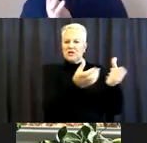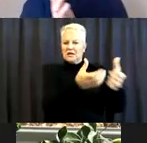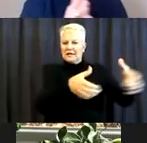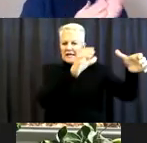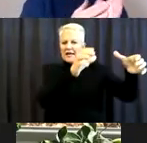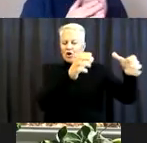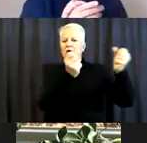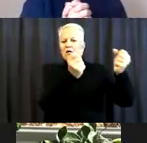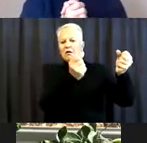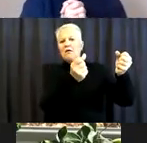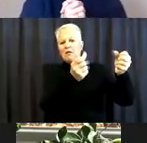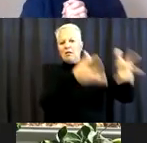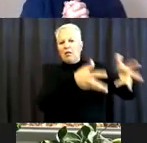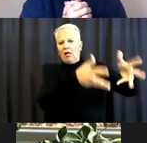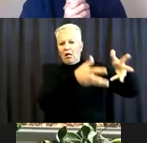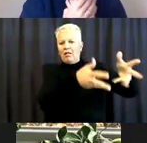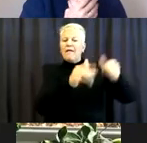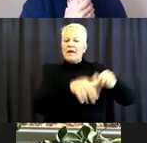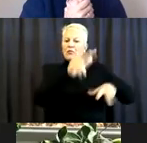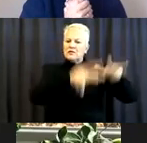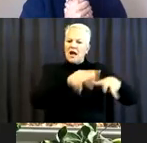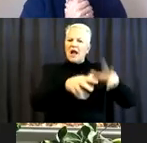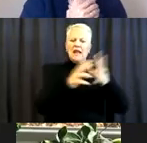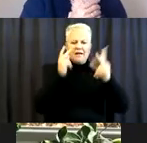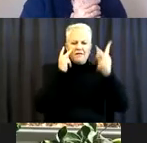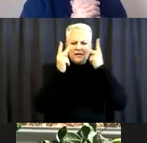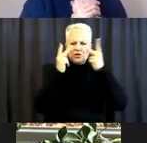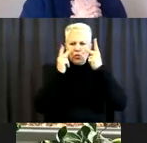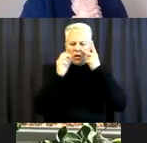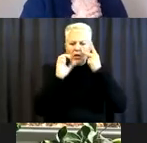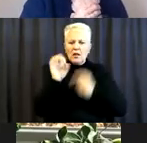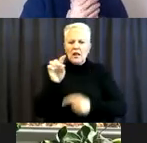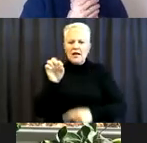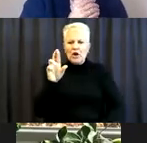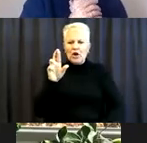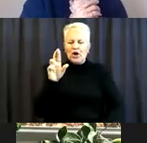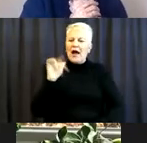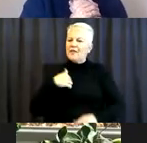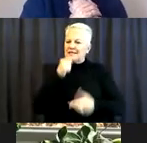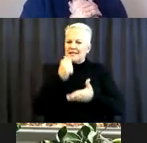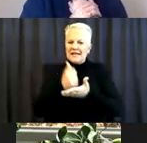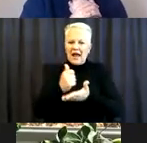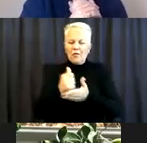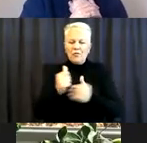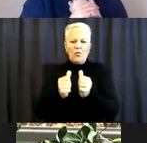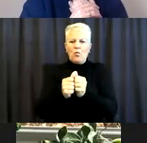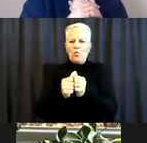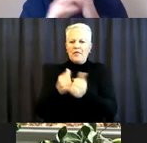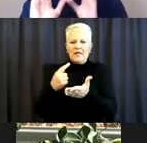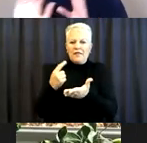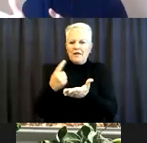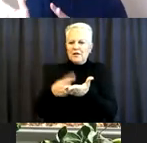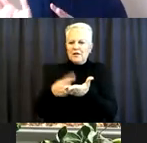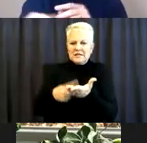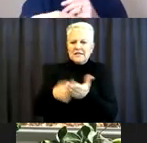which really was cumbersome and a lot of visual clutter, and it really did not help in discussing with the student things